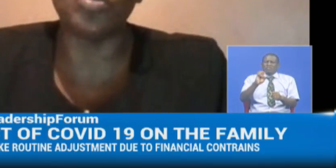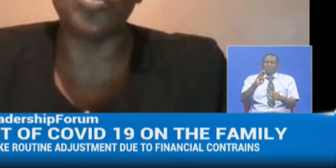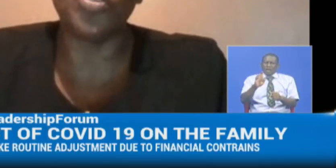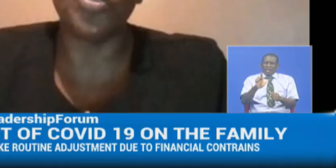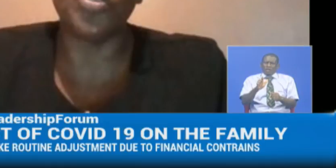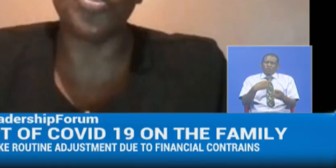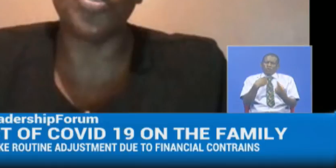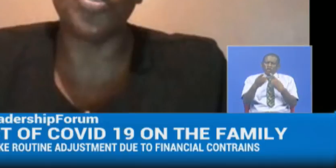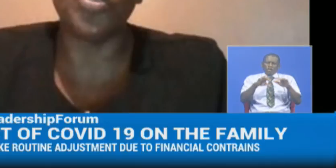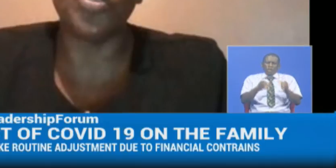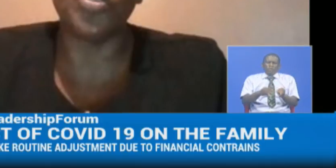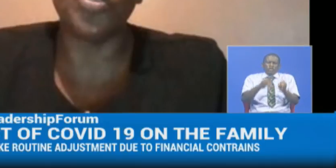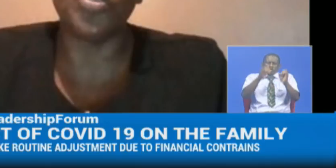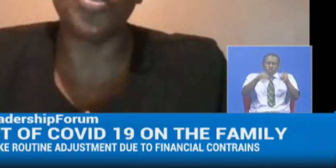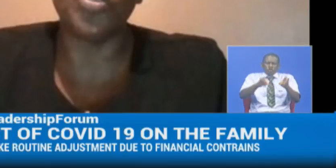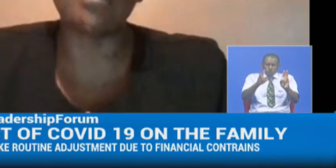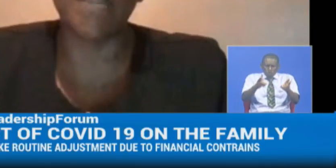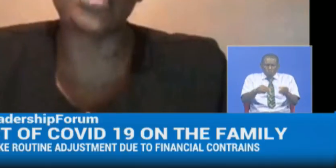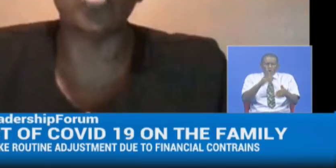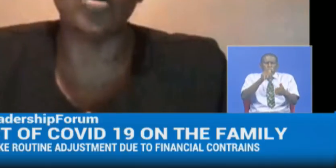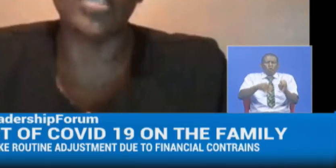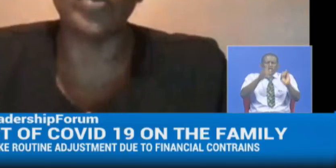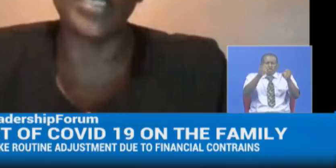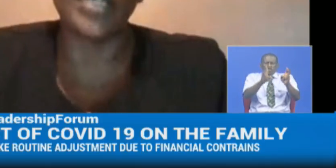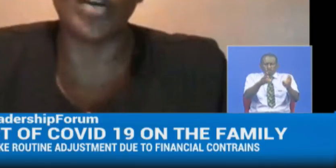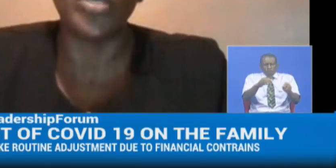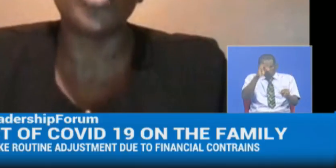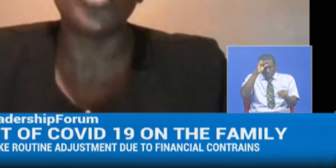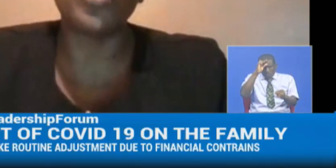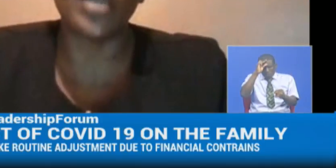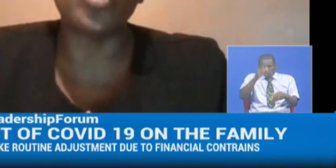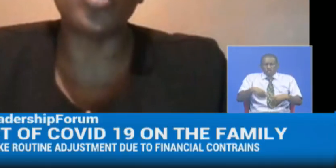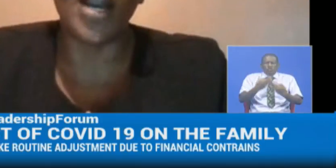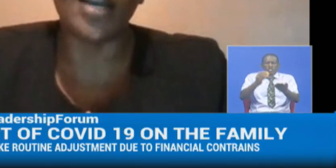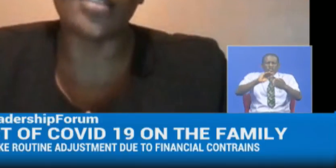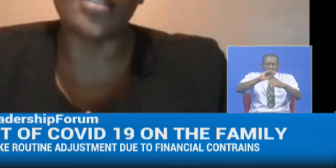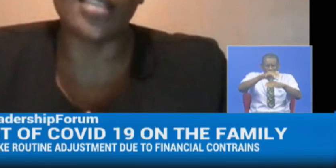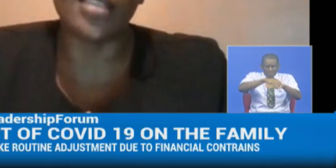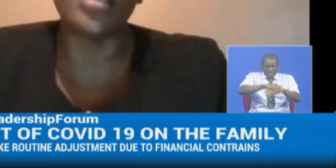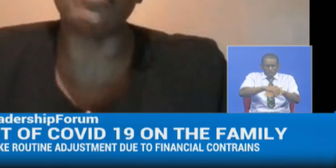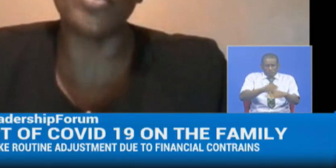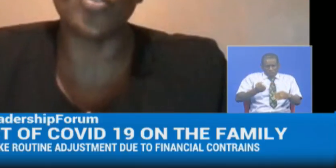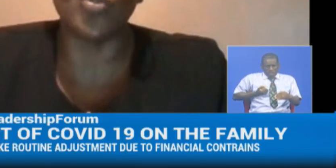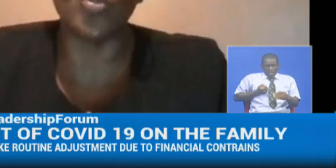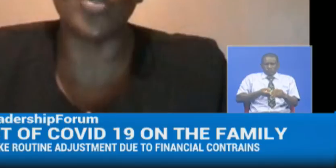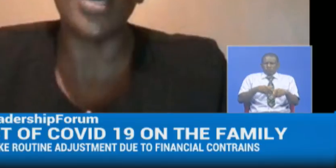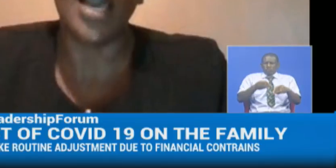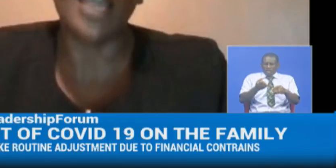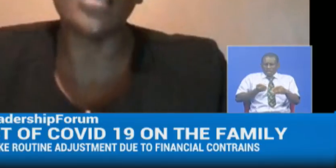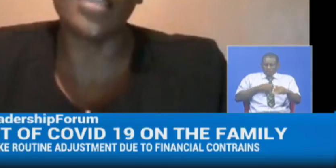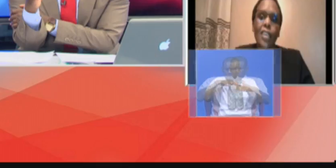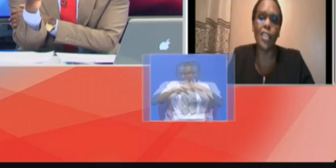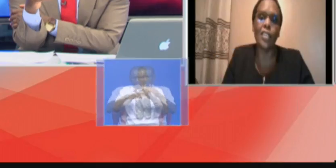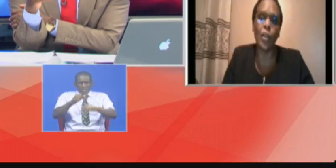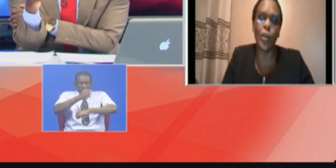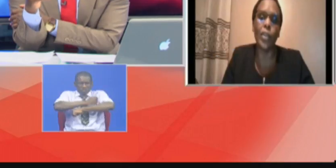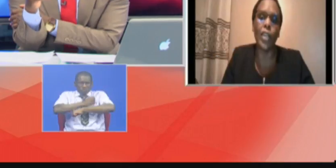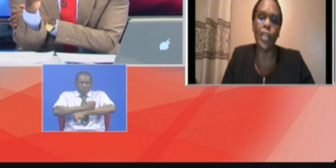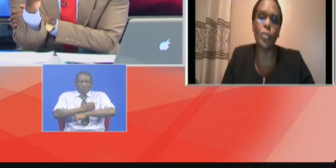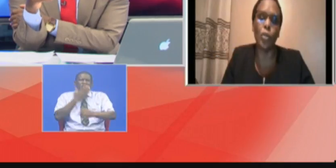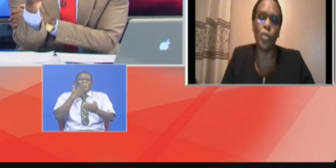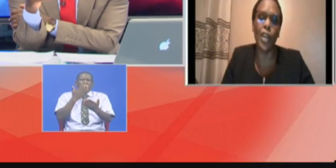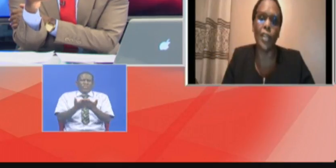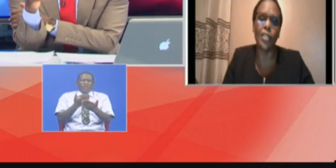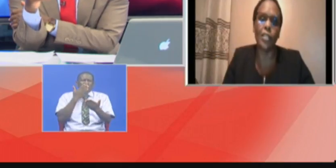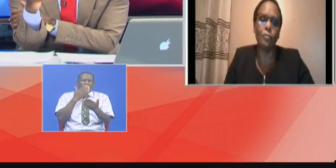is the new normal for the government to take the parts all the way down to the girls who are accessing them in school?